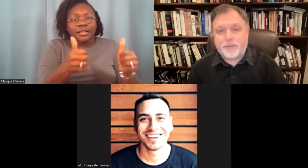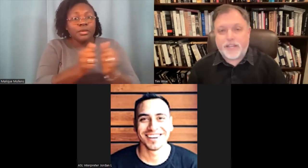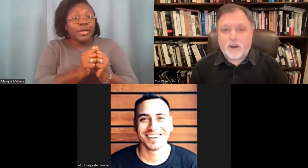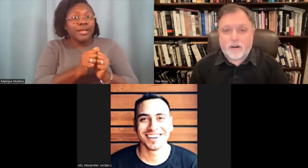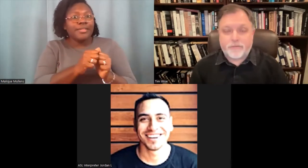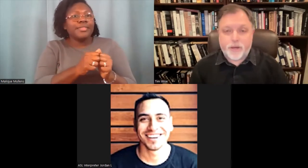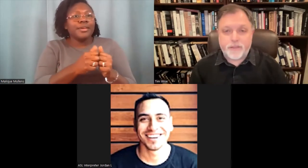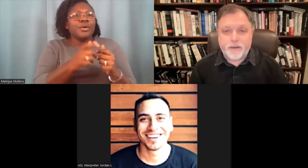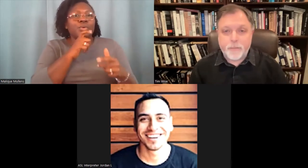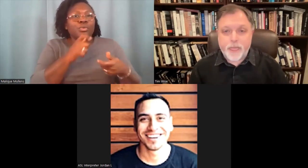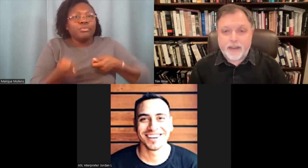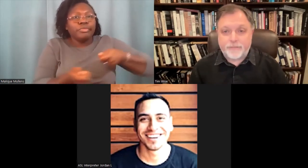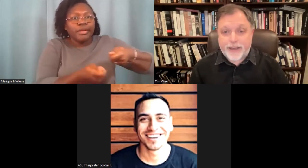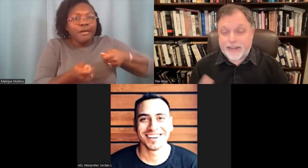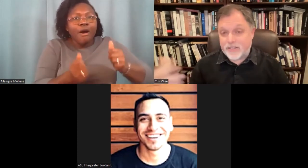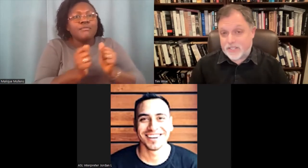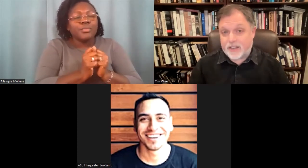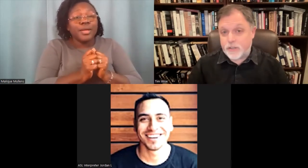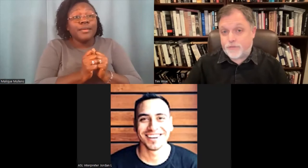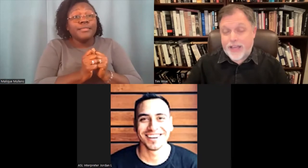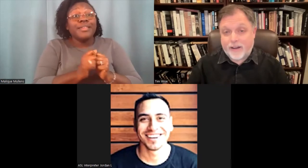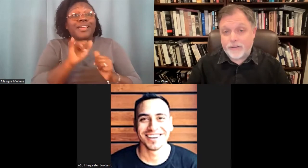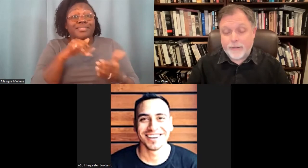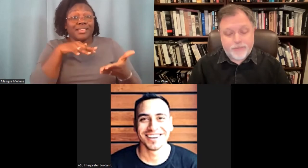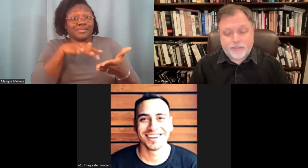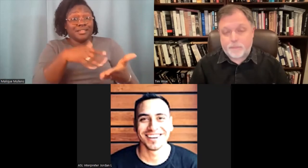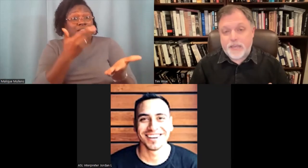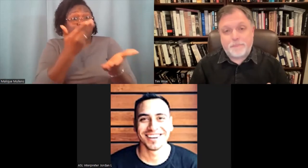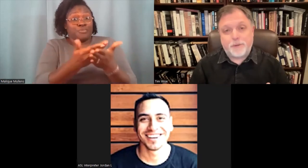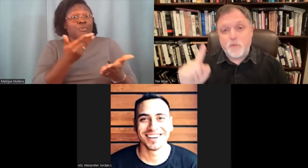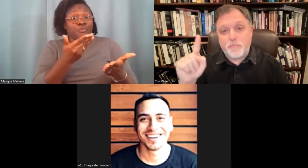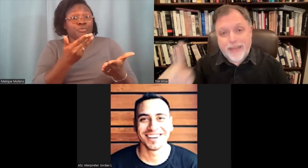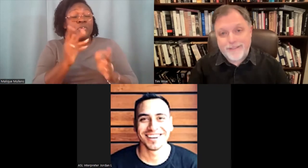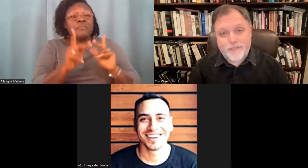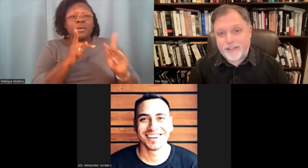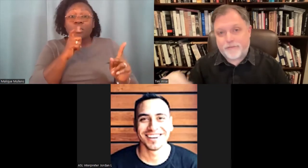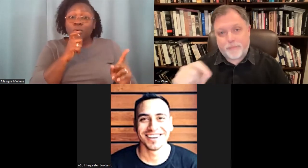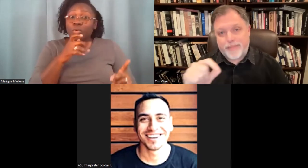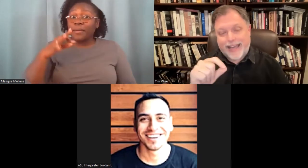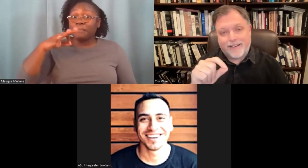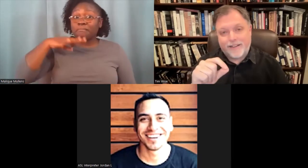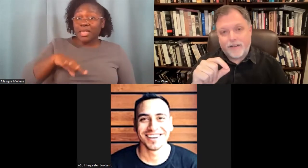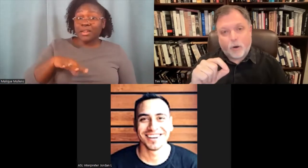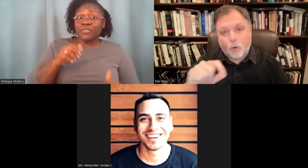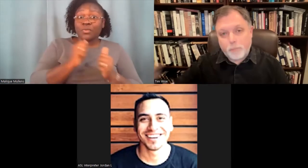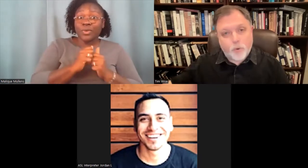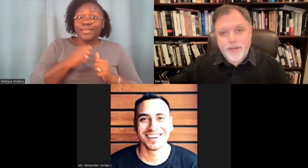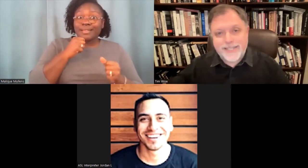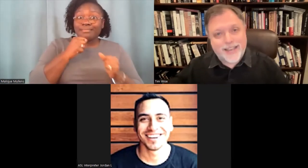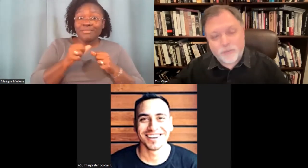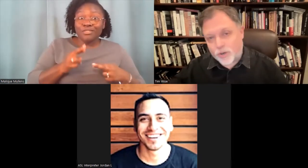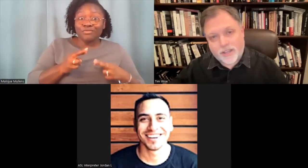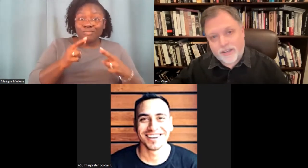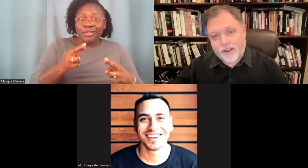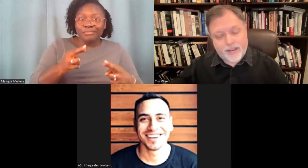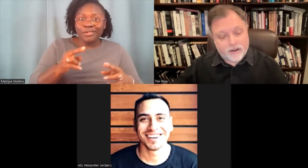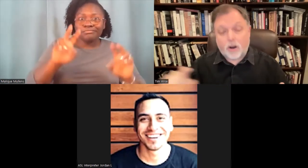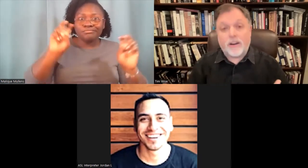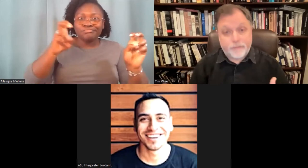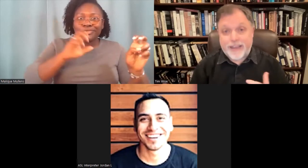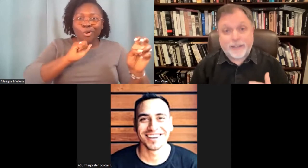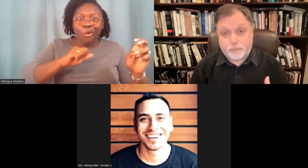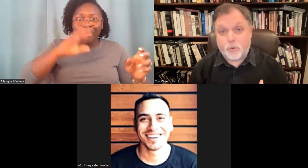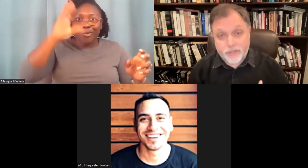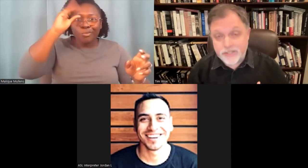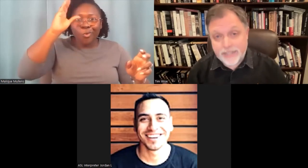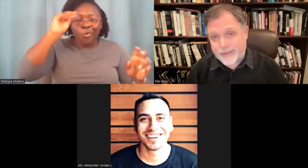who they play golf with. And in fact, the studies found that the people who benefit from that old boys networking, right, are